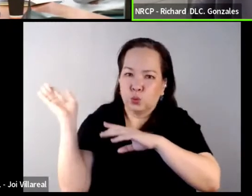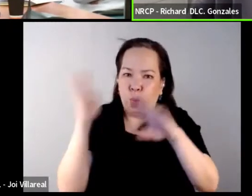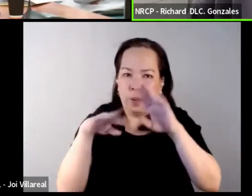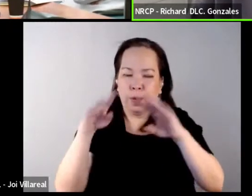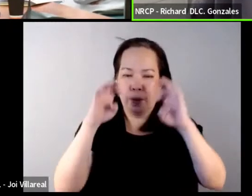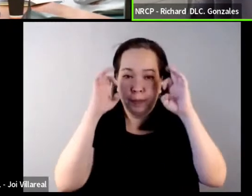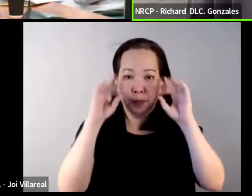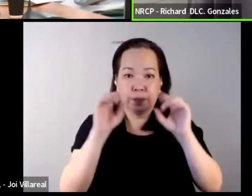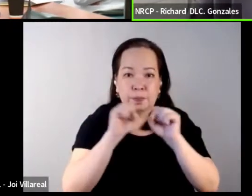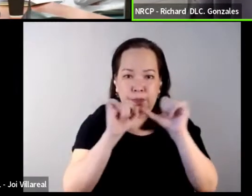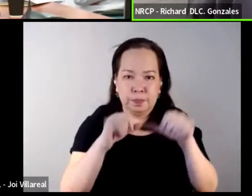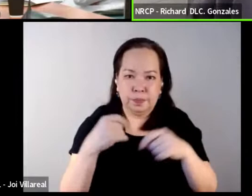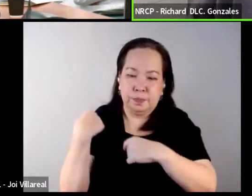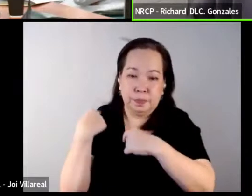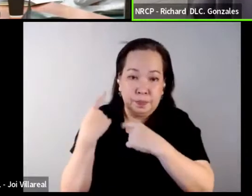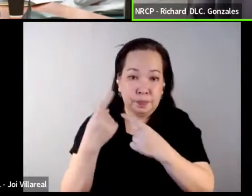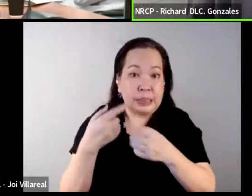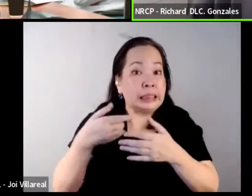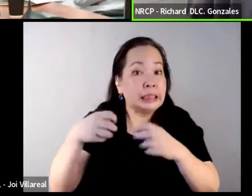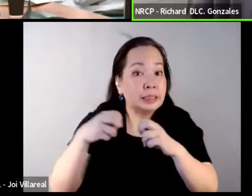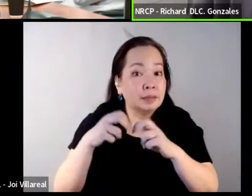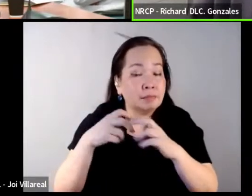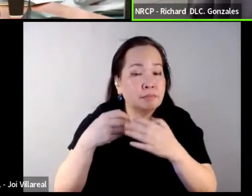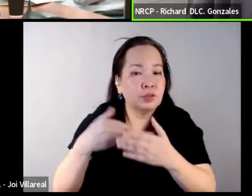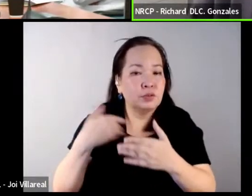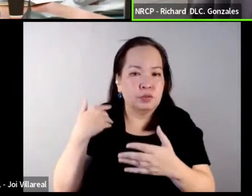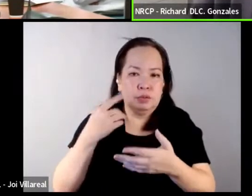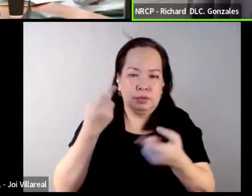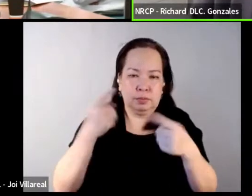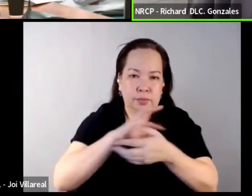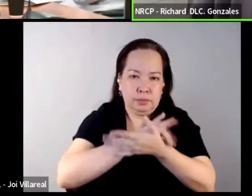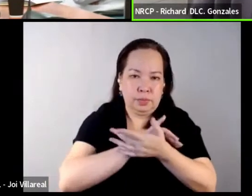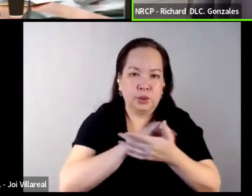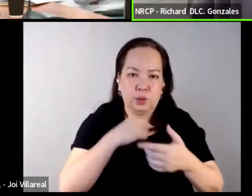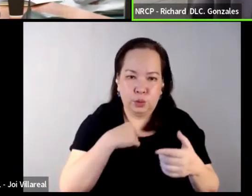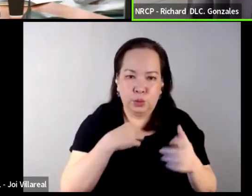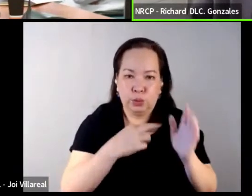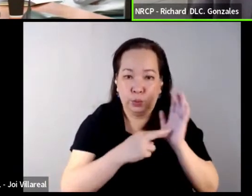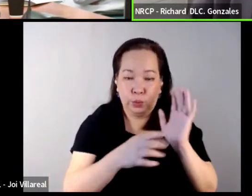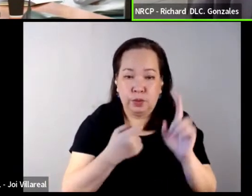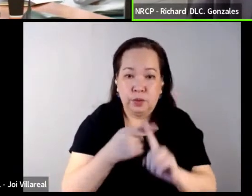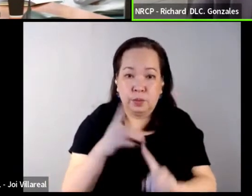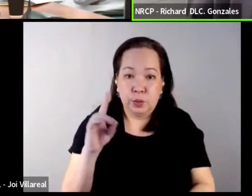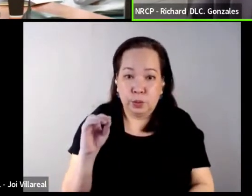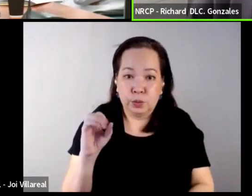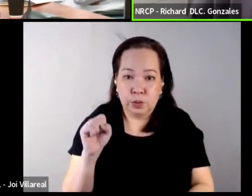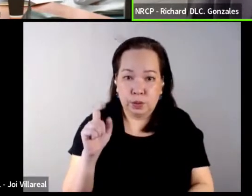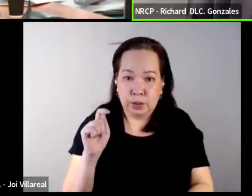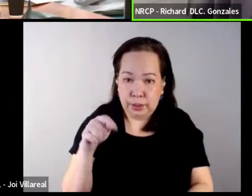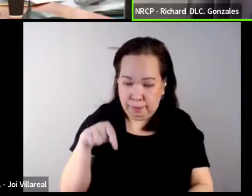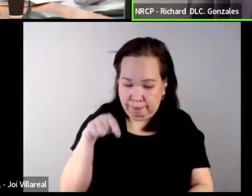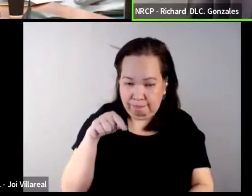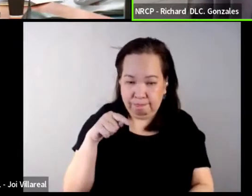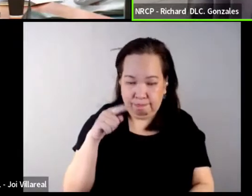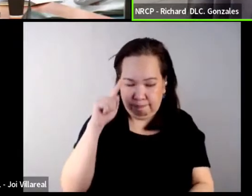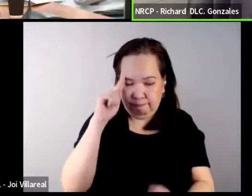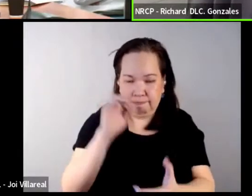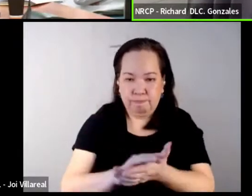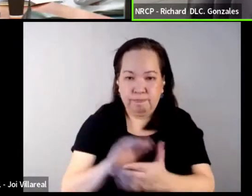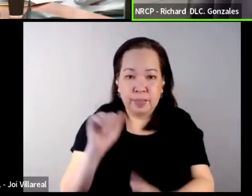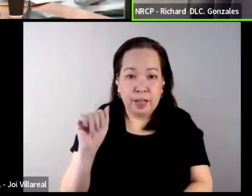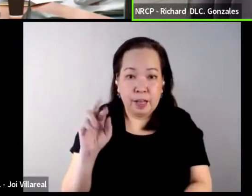education system even before the pandemic. As a representative of the DOST, we believe that this program is aligned with